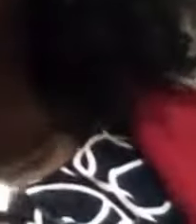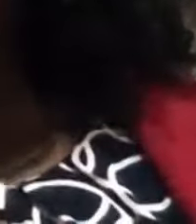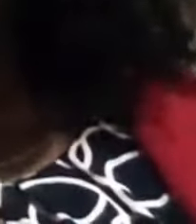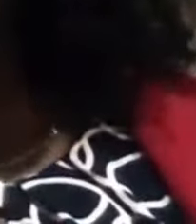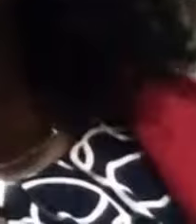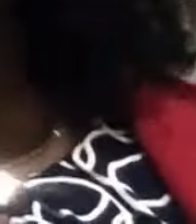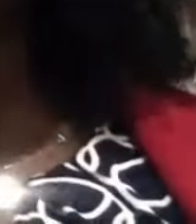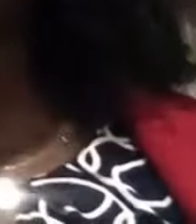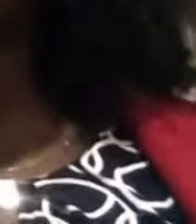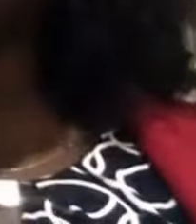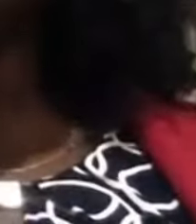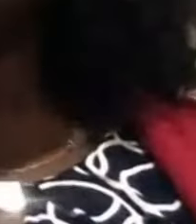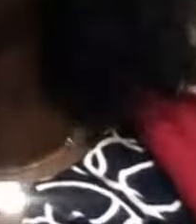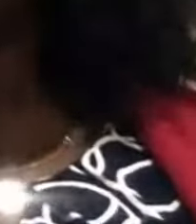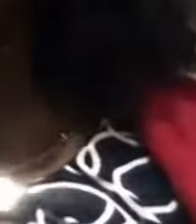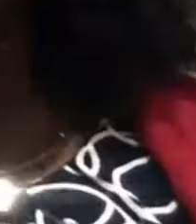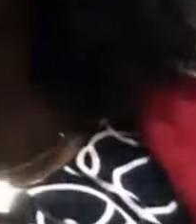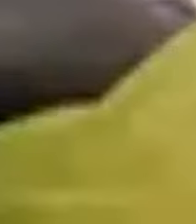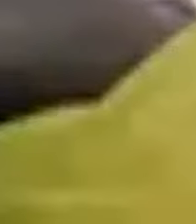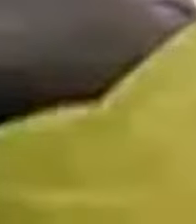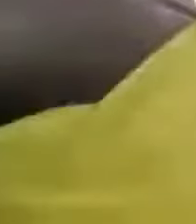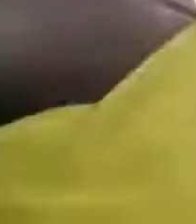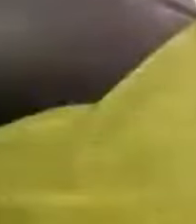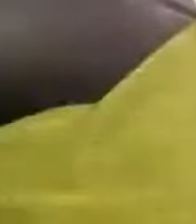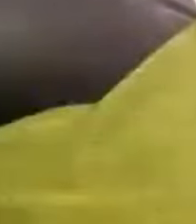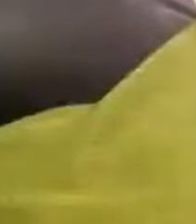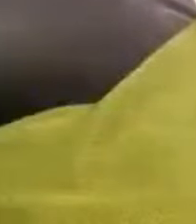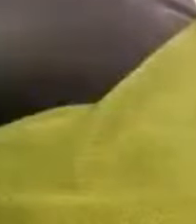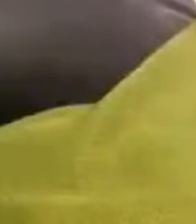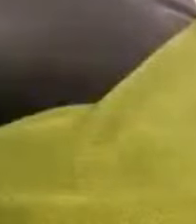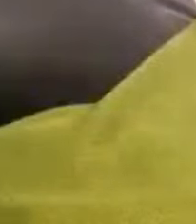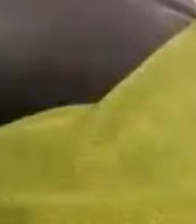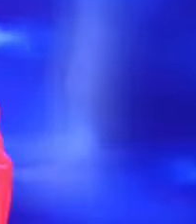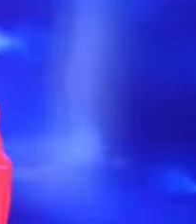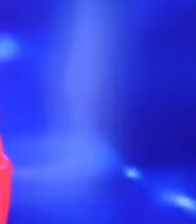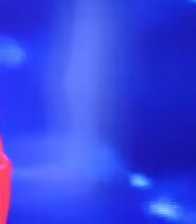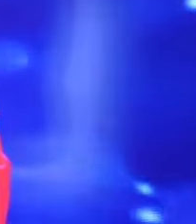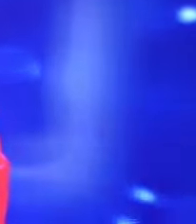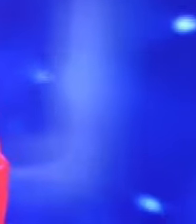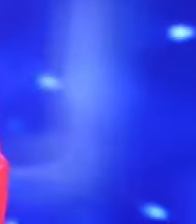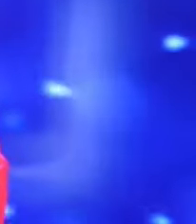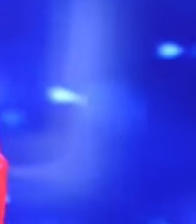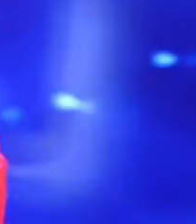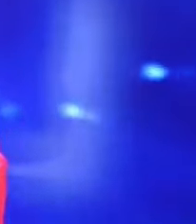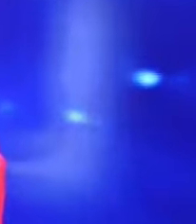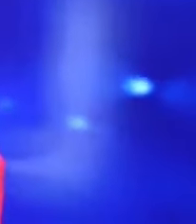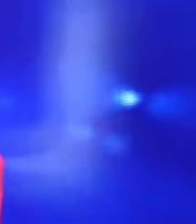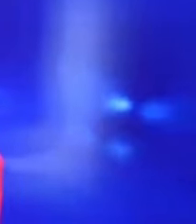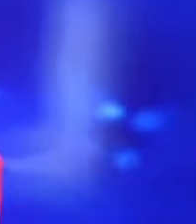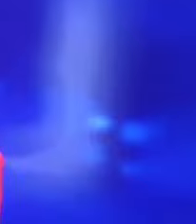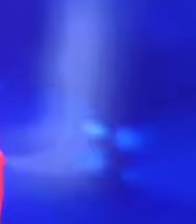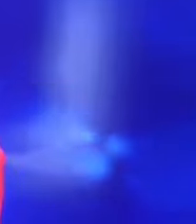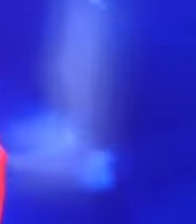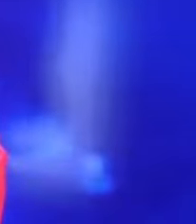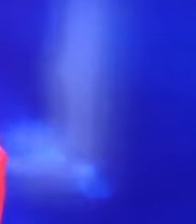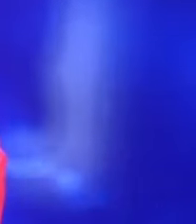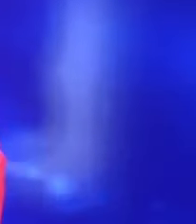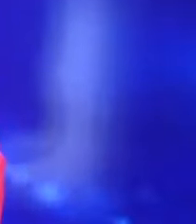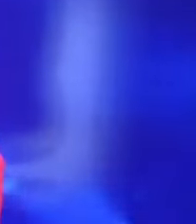yande. Inde le ipo yanda. Ma ye ibe